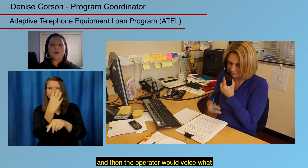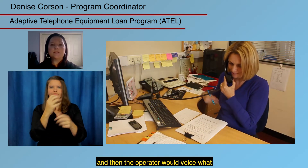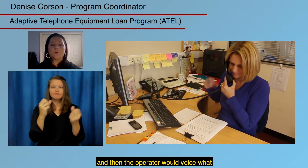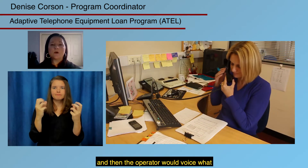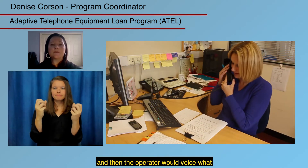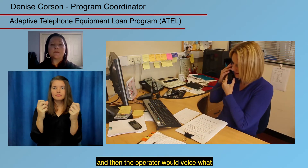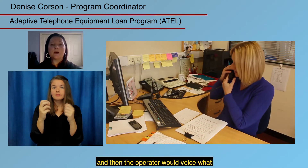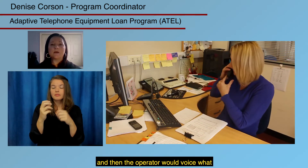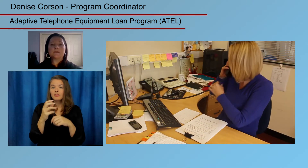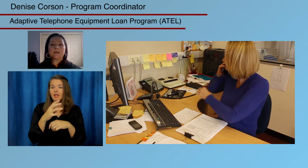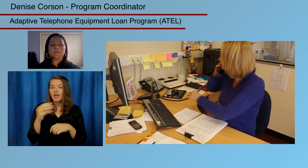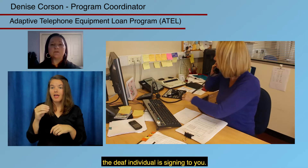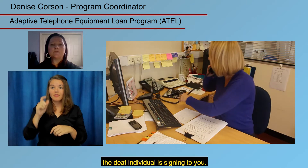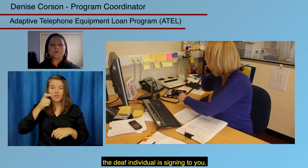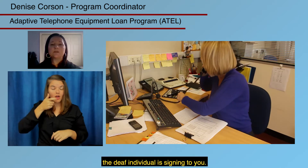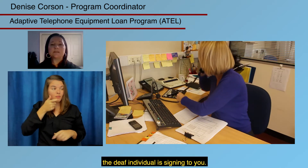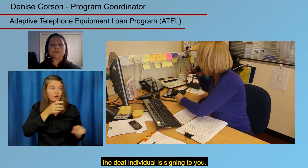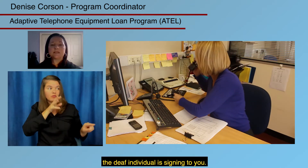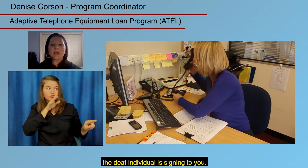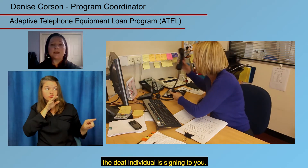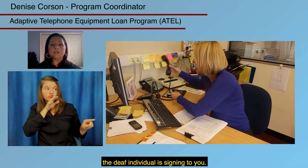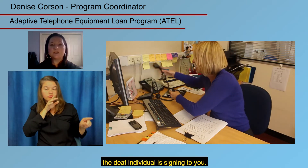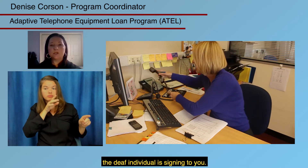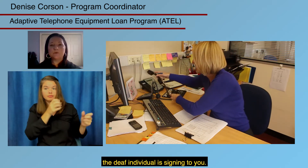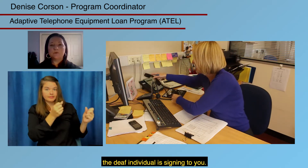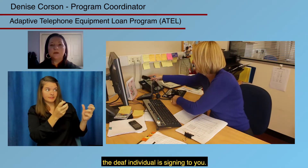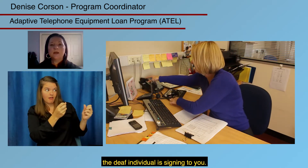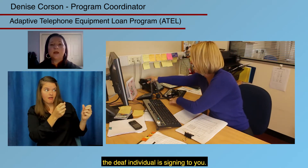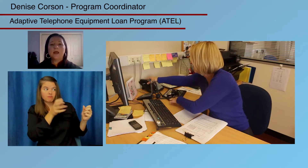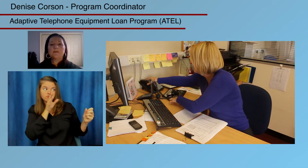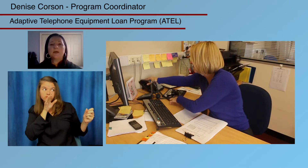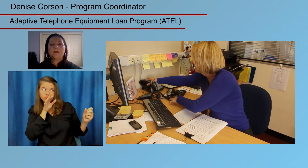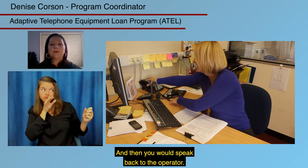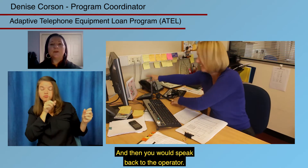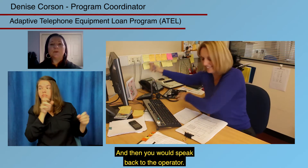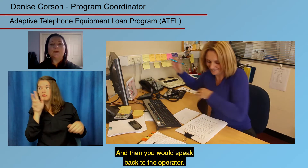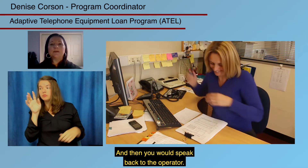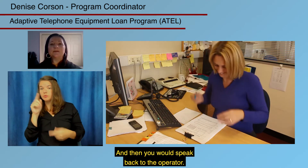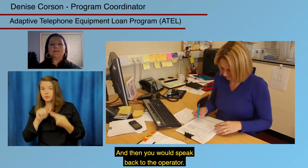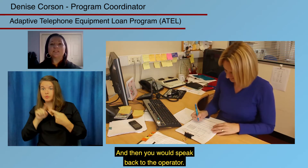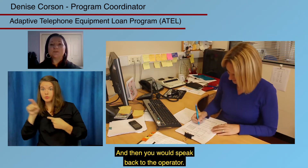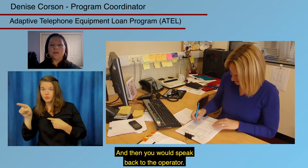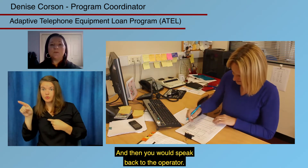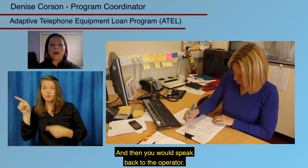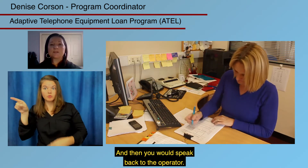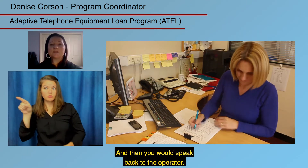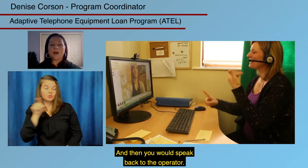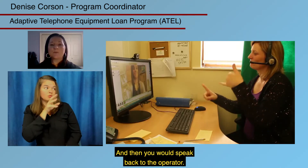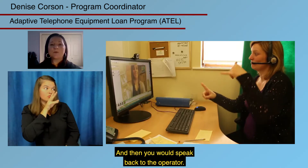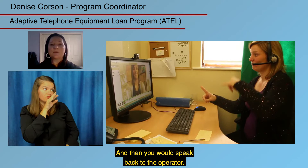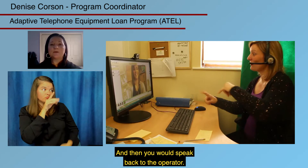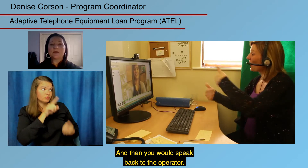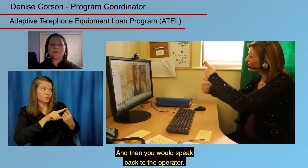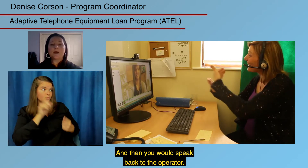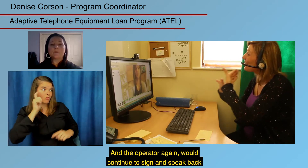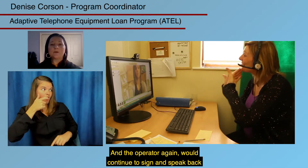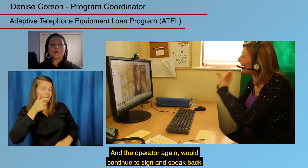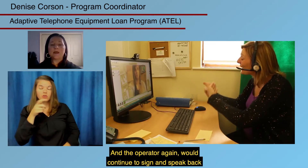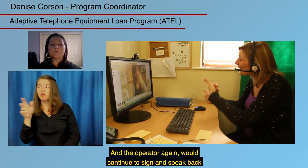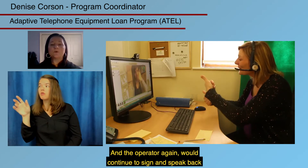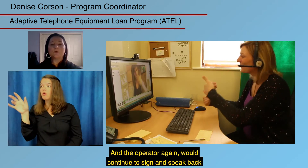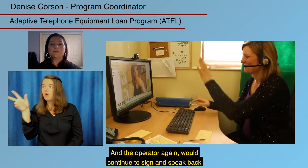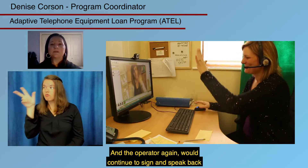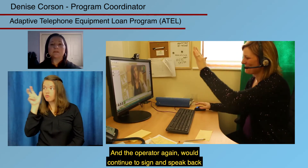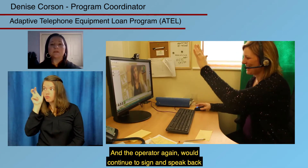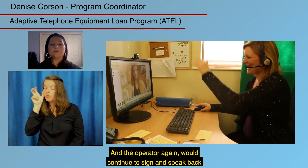operator would voice what the deaf individual is signing to you. And then you would speak back to the operator, and the